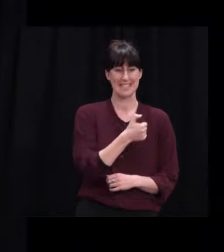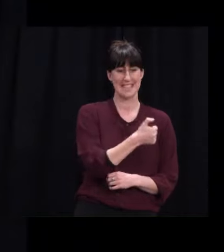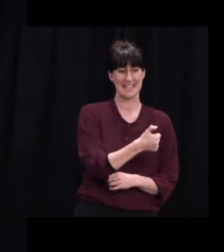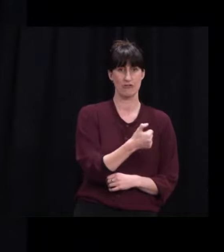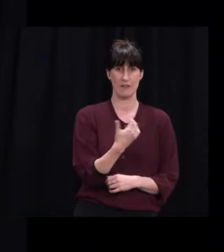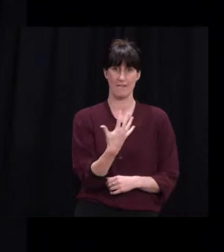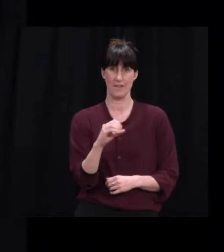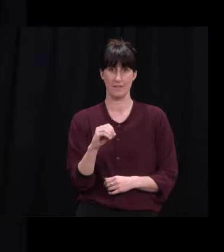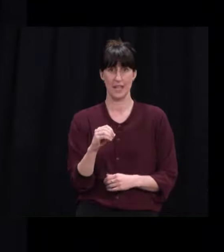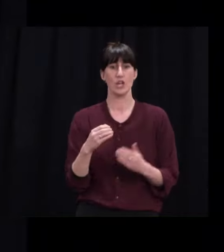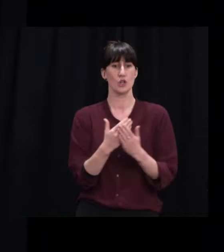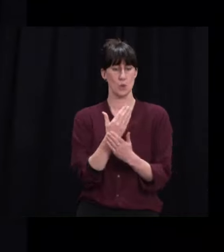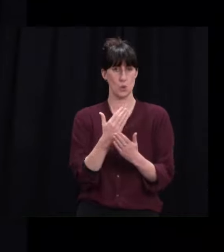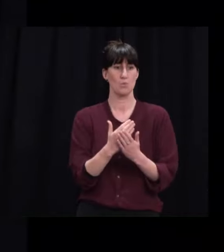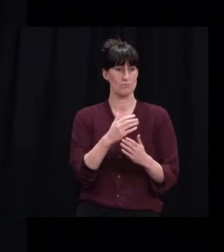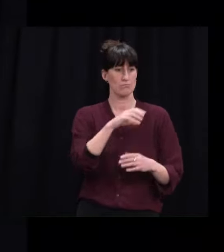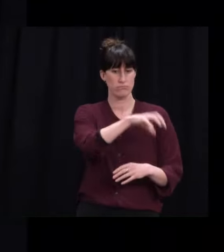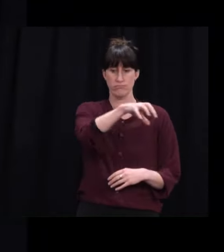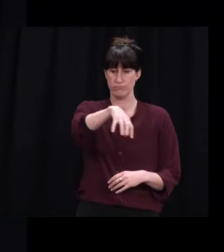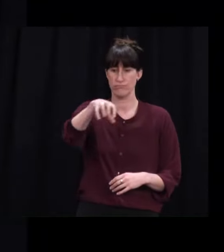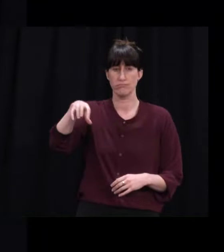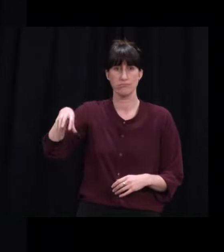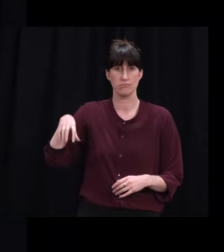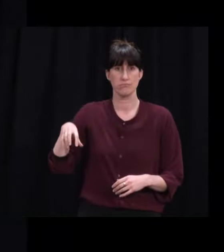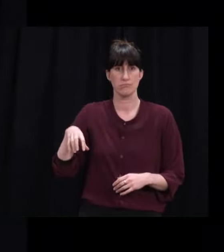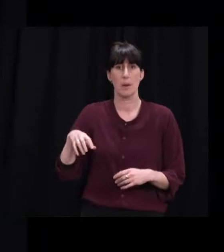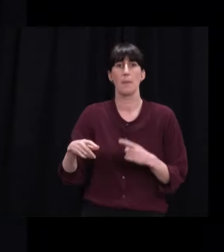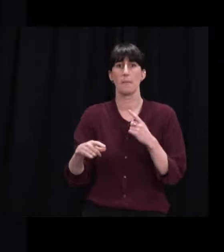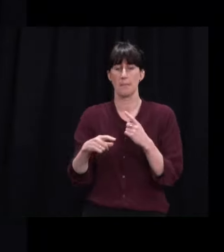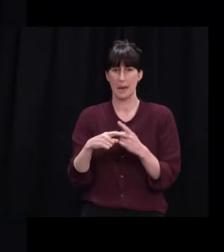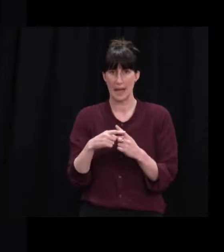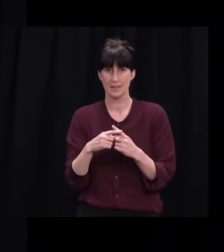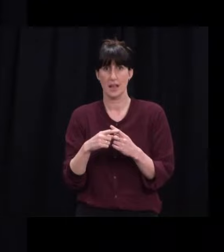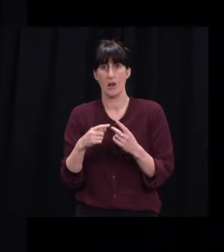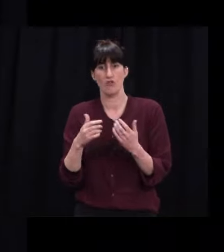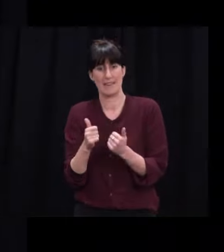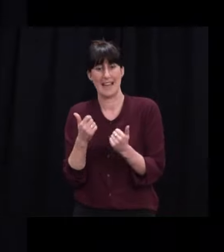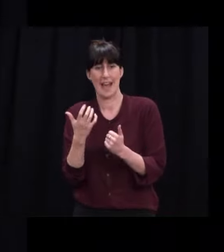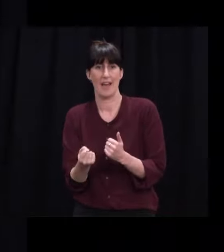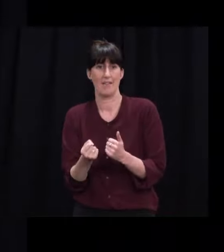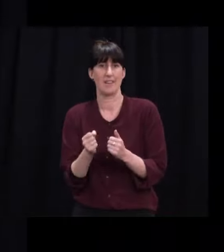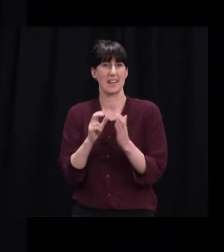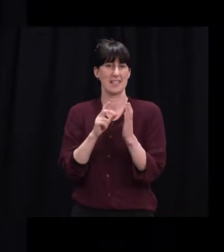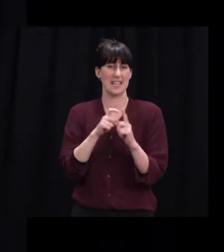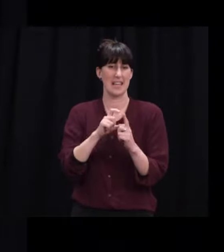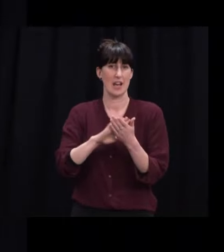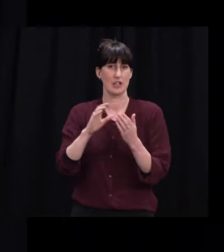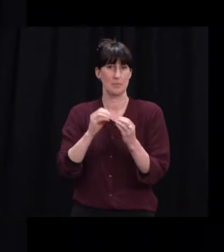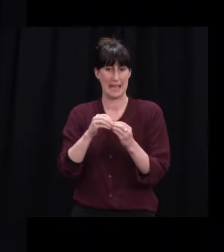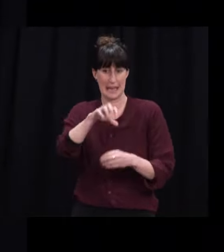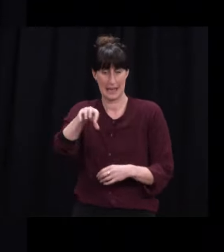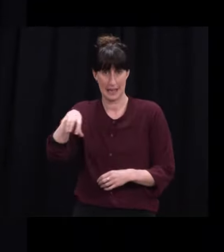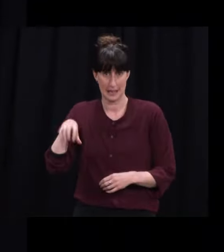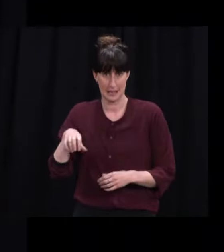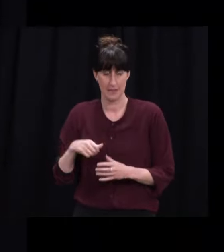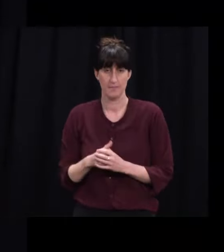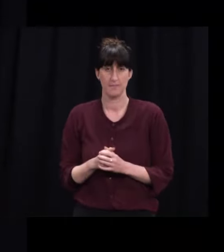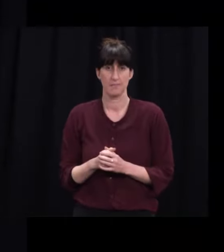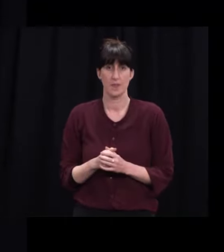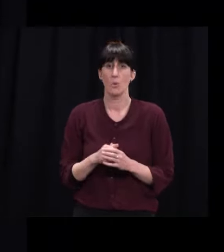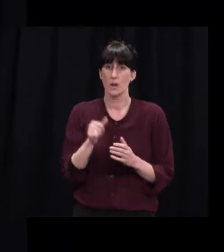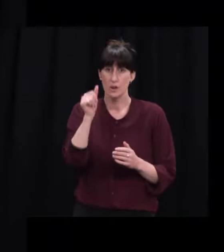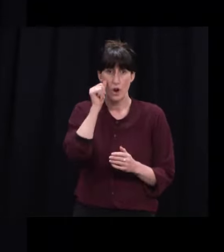places available where people can be vaccinated over and above the clinics being operated by district health boards. We do know it is important that